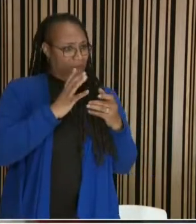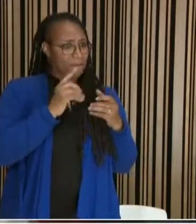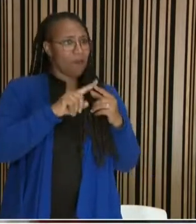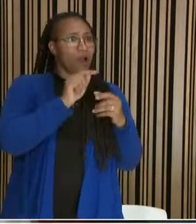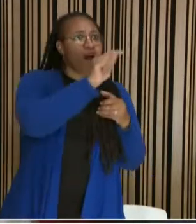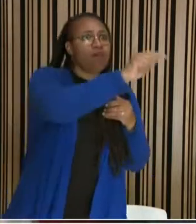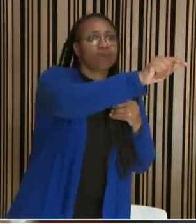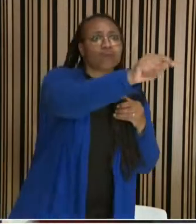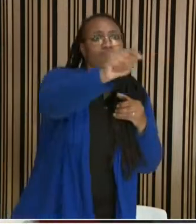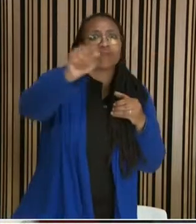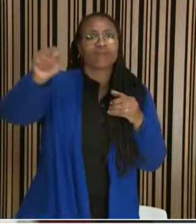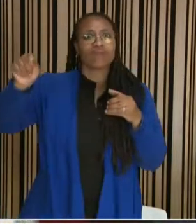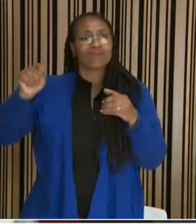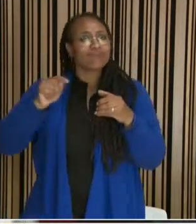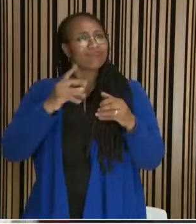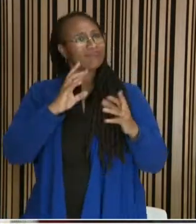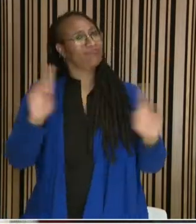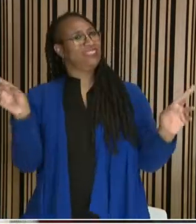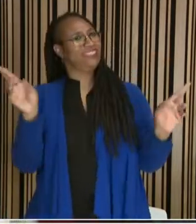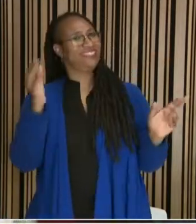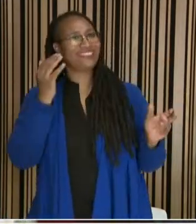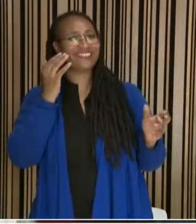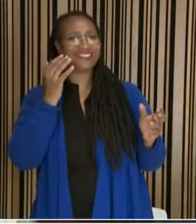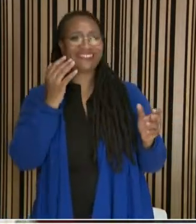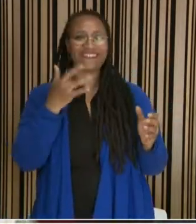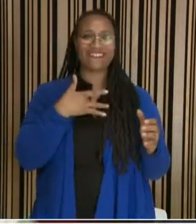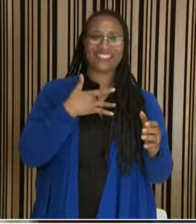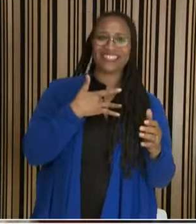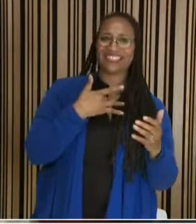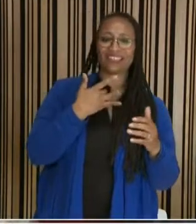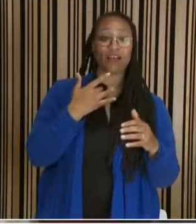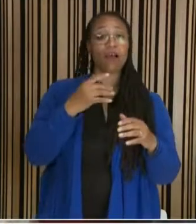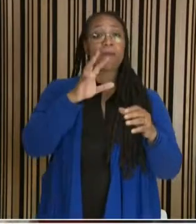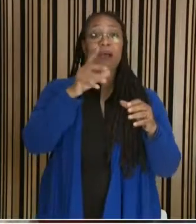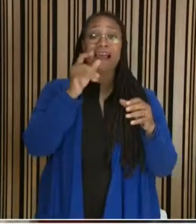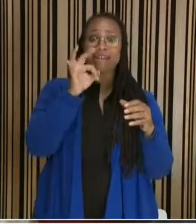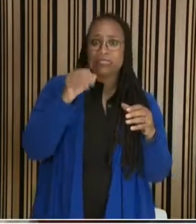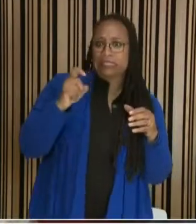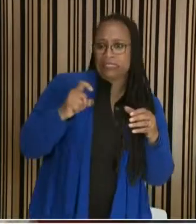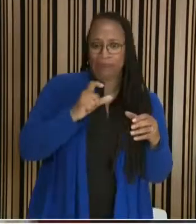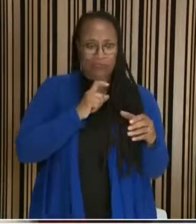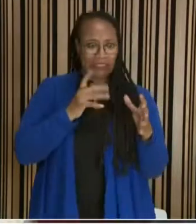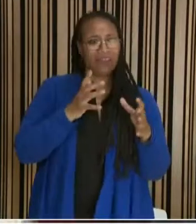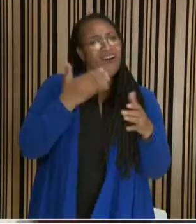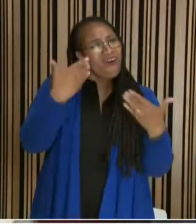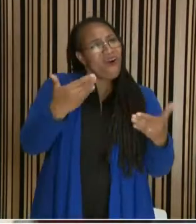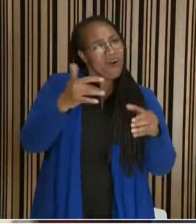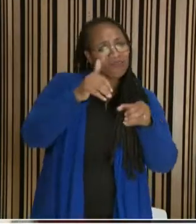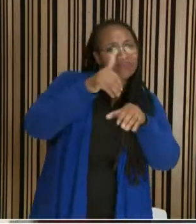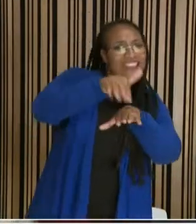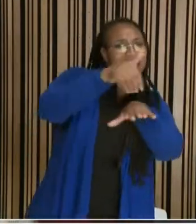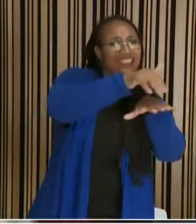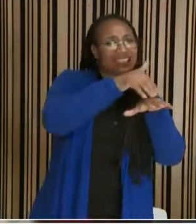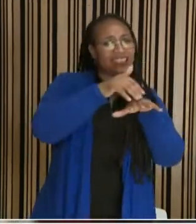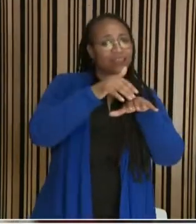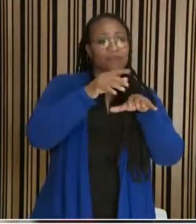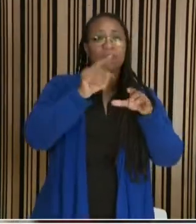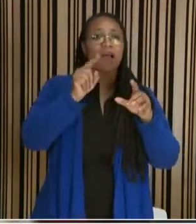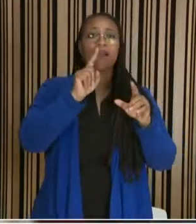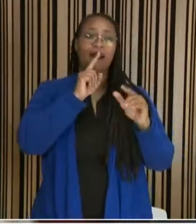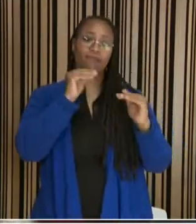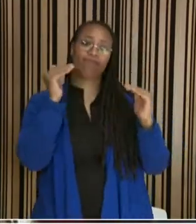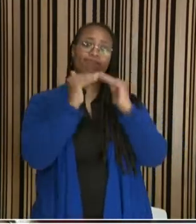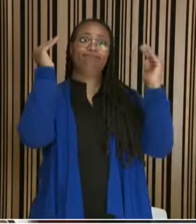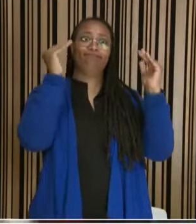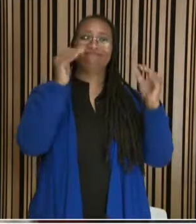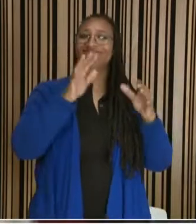areas? And absolutely we do, but we don't have the number, I guess, that people would expect to see, as the mayor